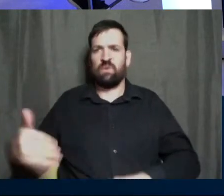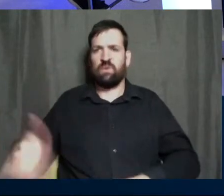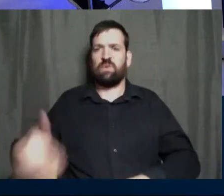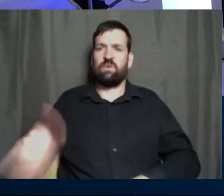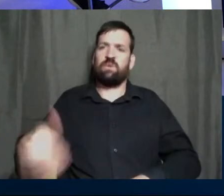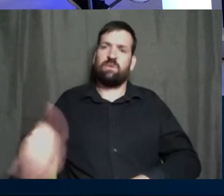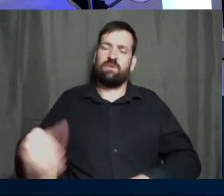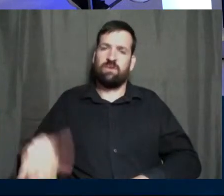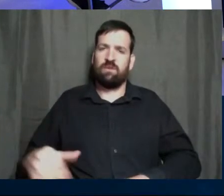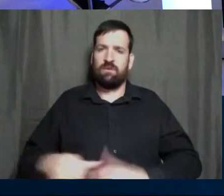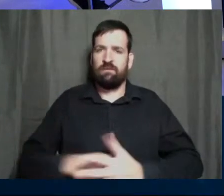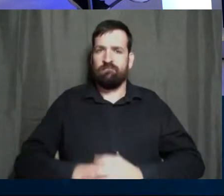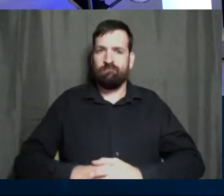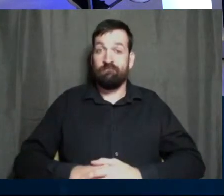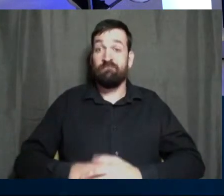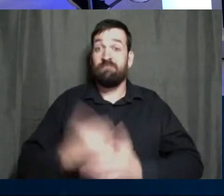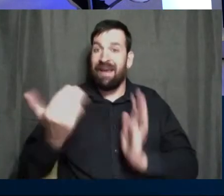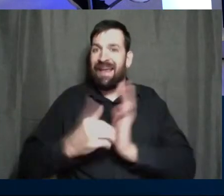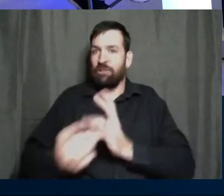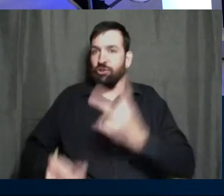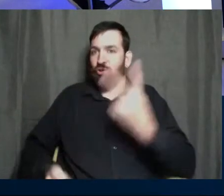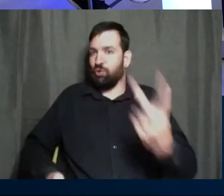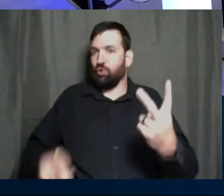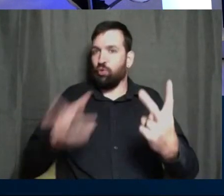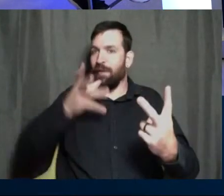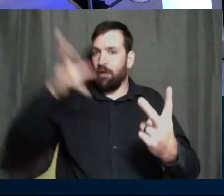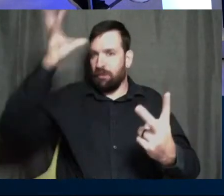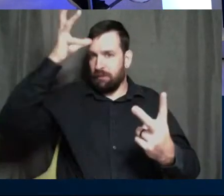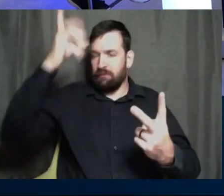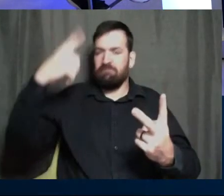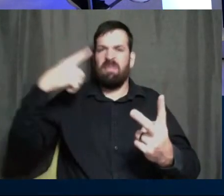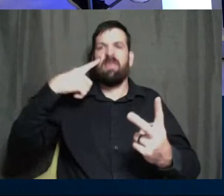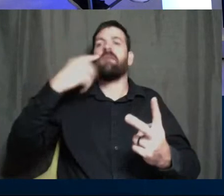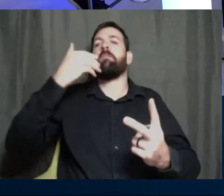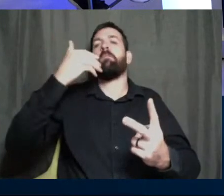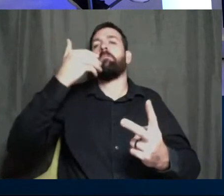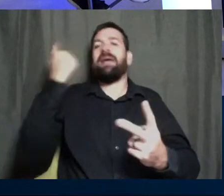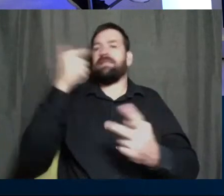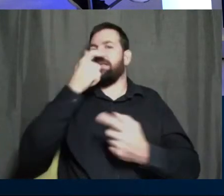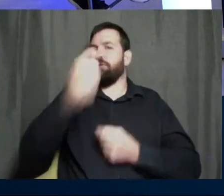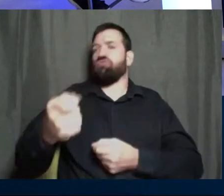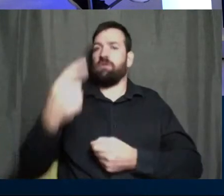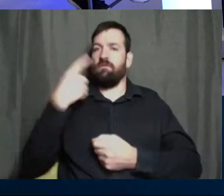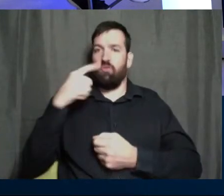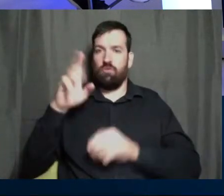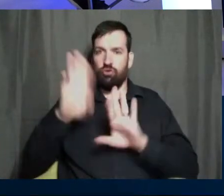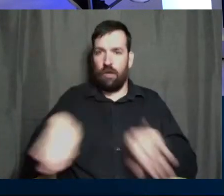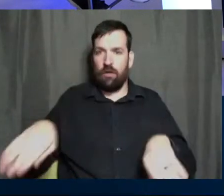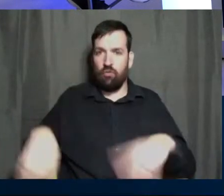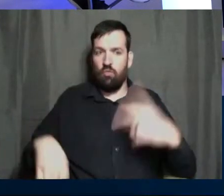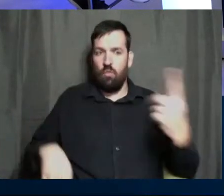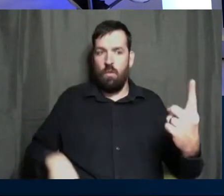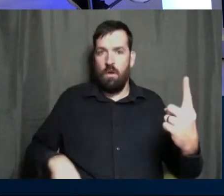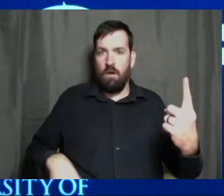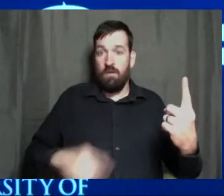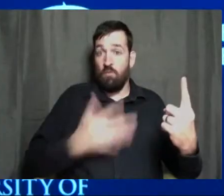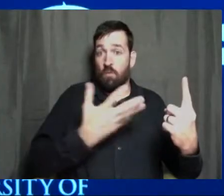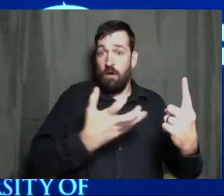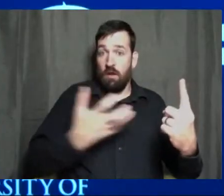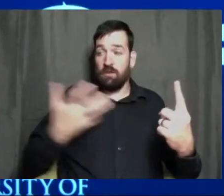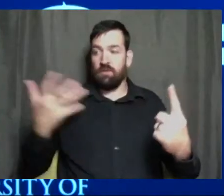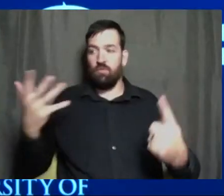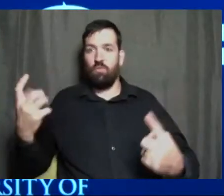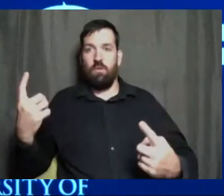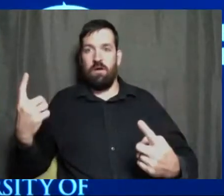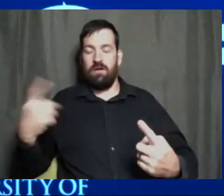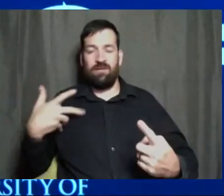overcome. Again, two parents, both thinking they have the best interest in one child. What would one do? I think I would go to my trusted